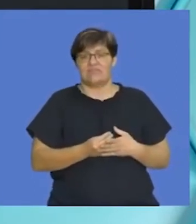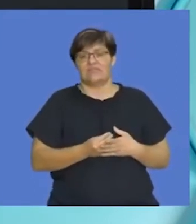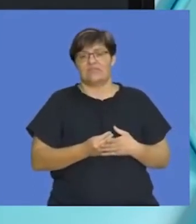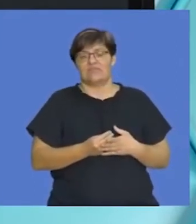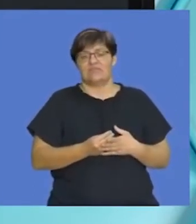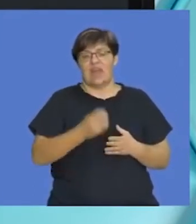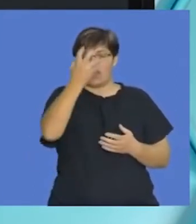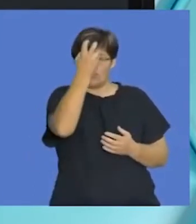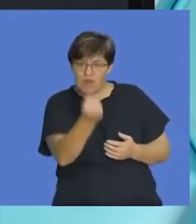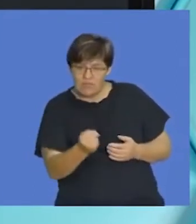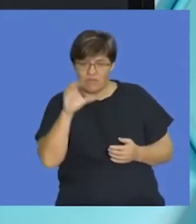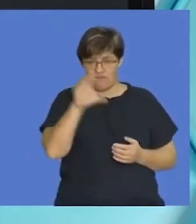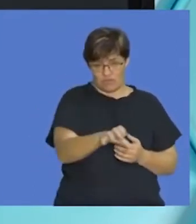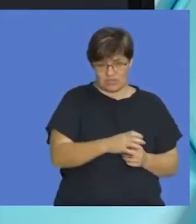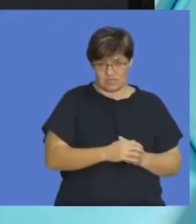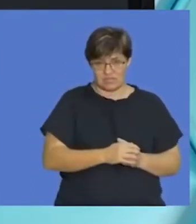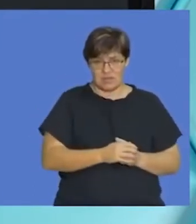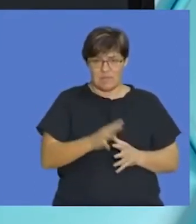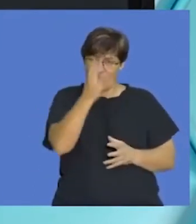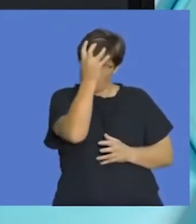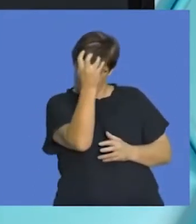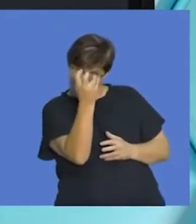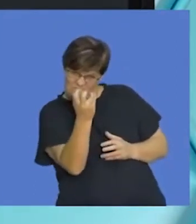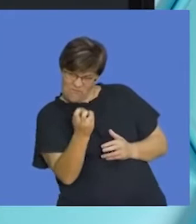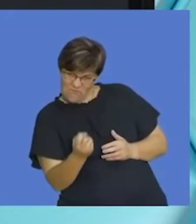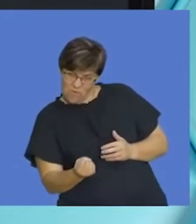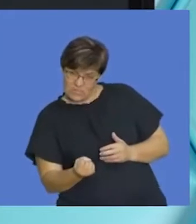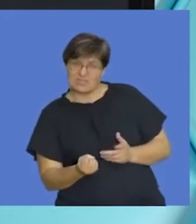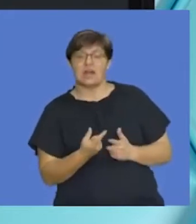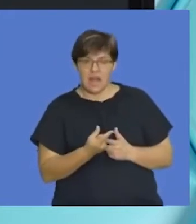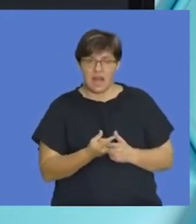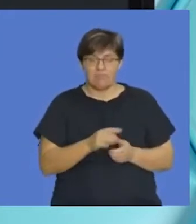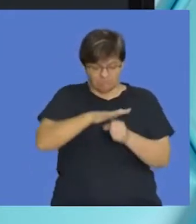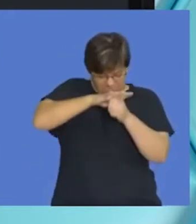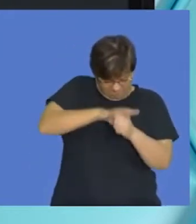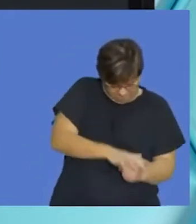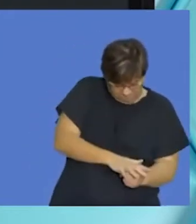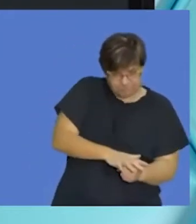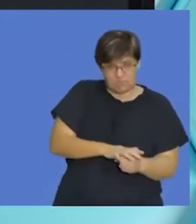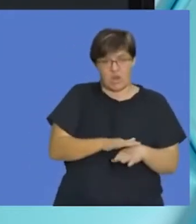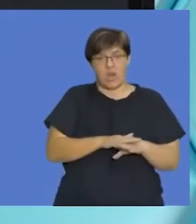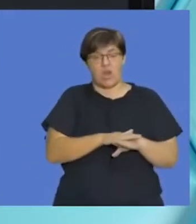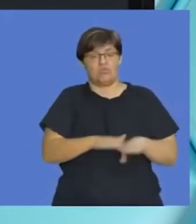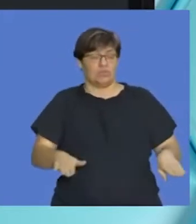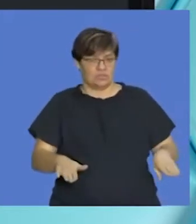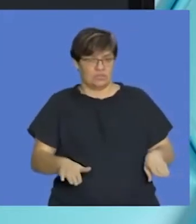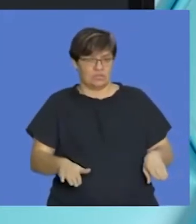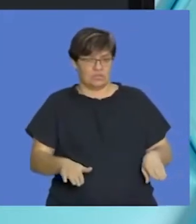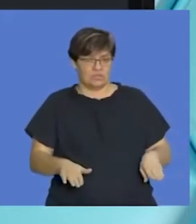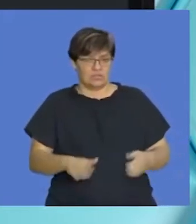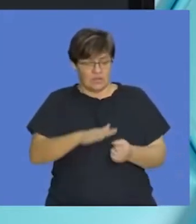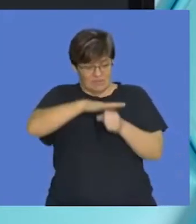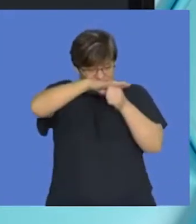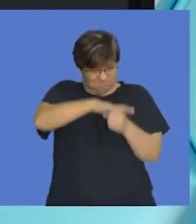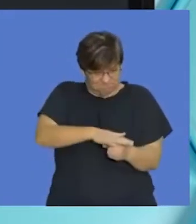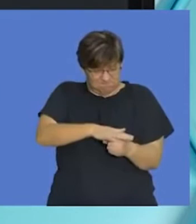So basically what we're saying is how much force does the object exert on the ground, okay? So